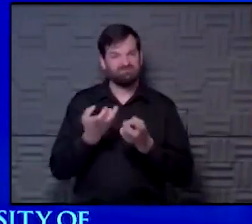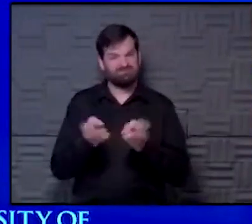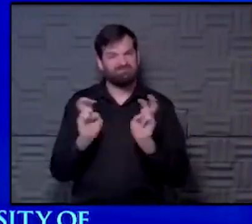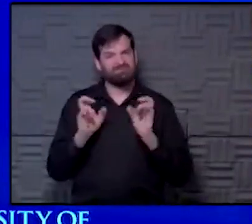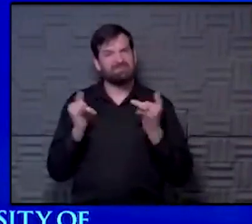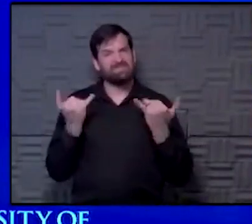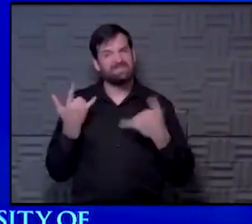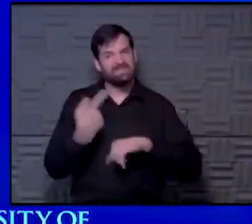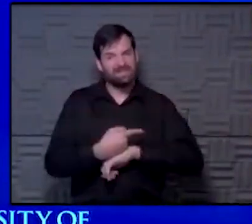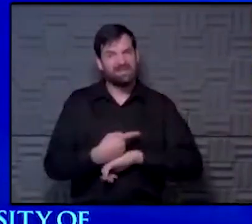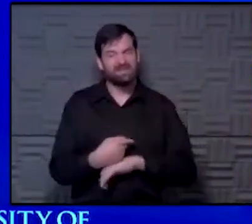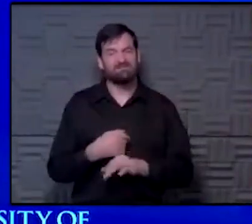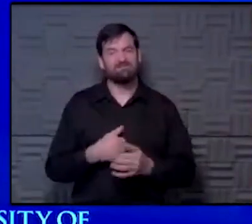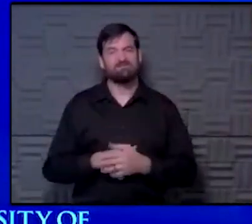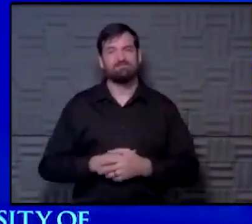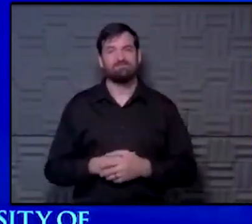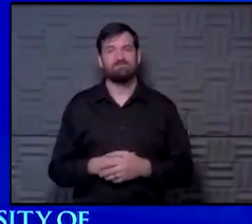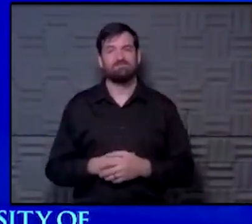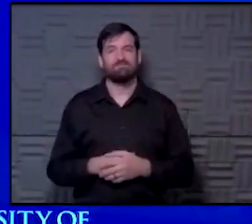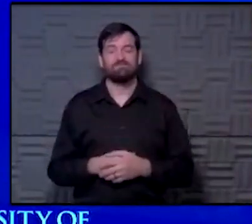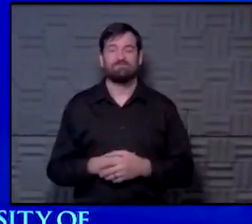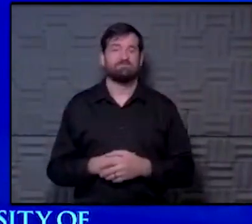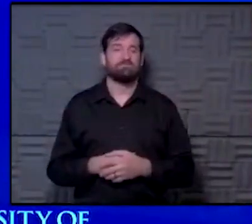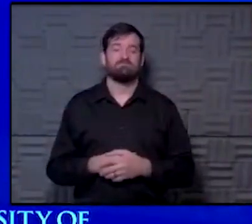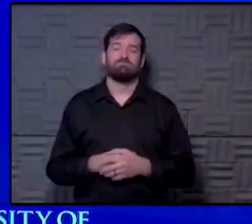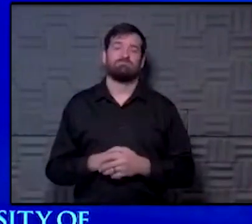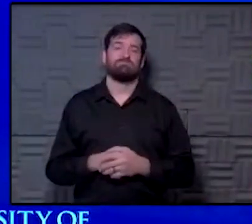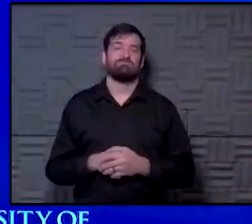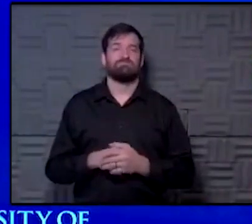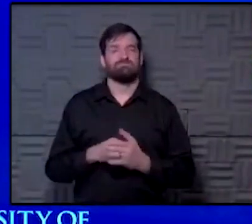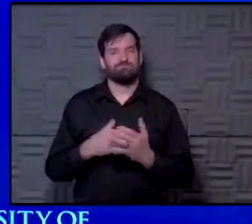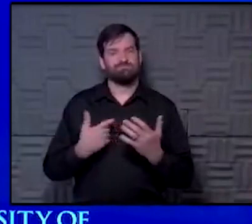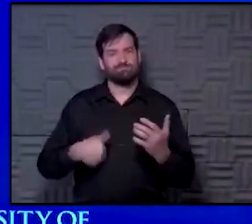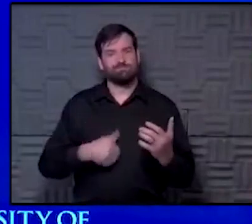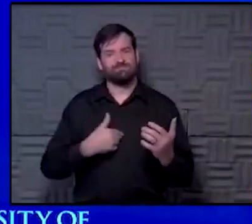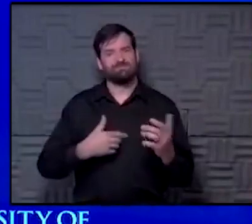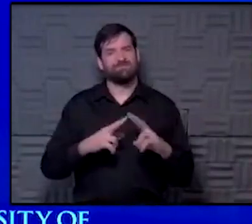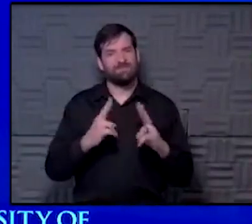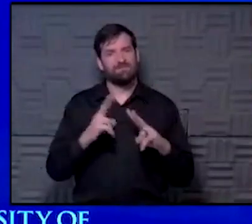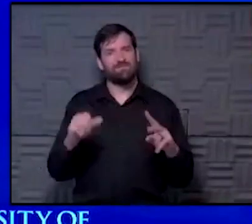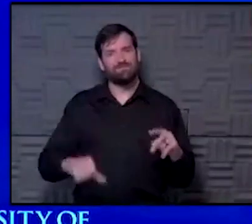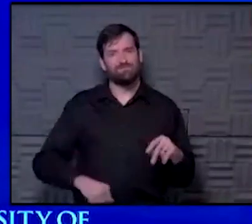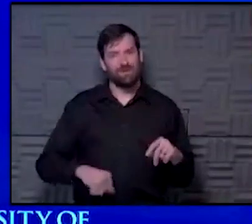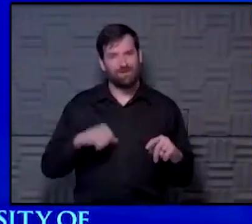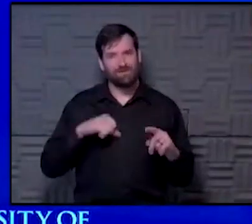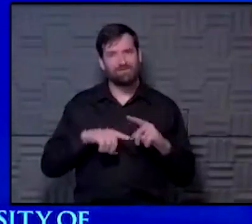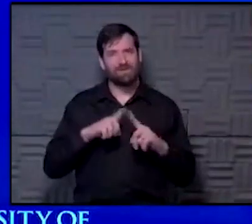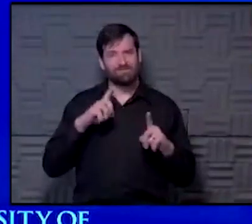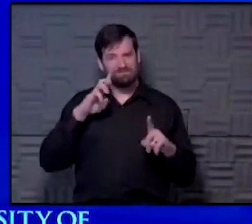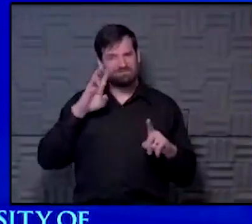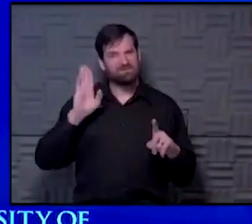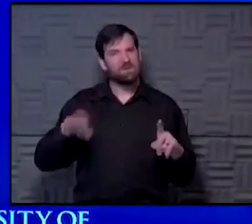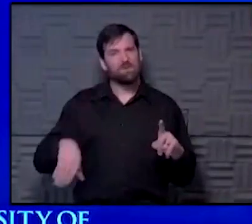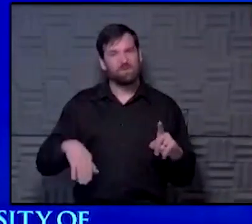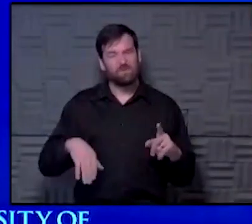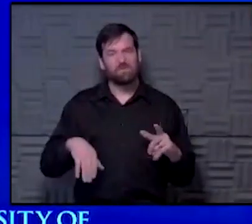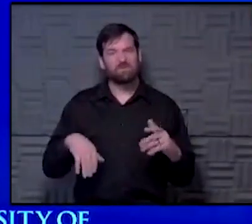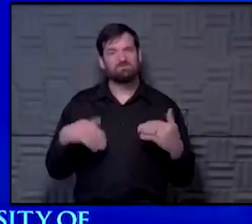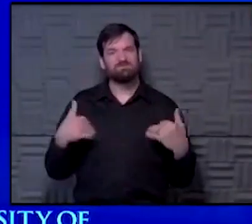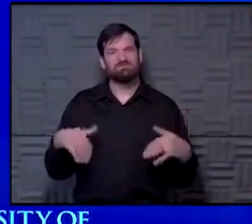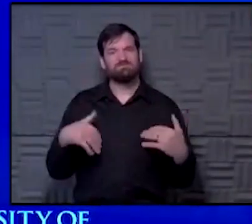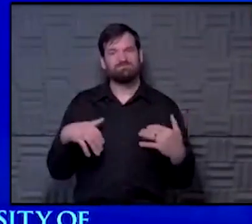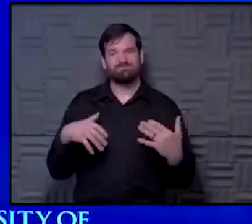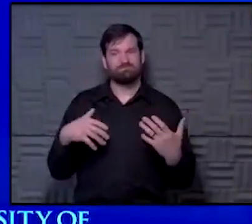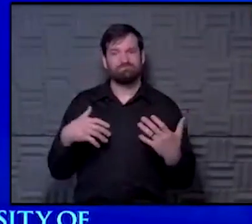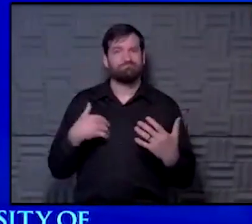today that we do that. And we do it very, very proudly, but also knowing that it is a big part